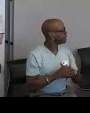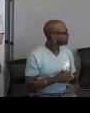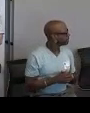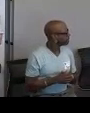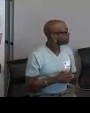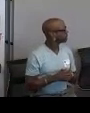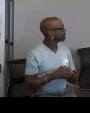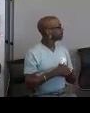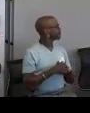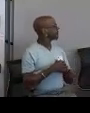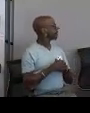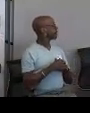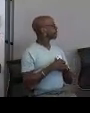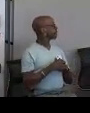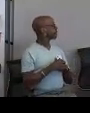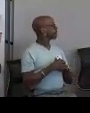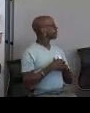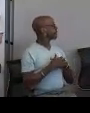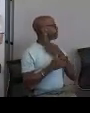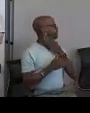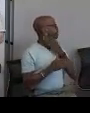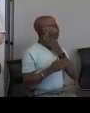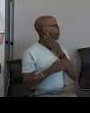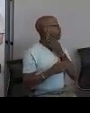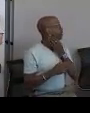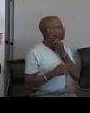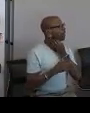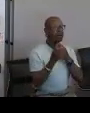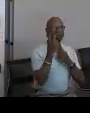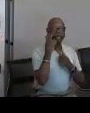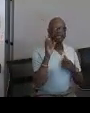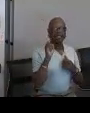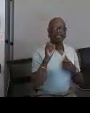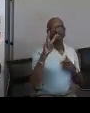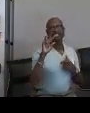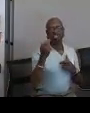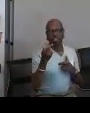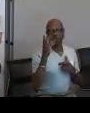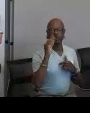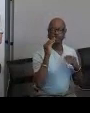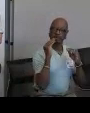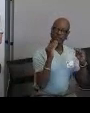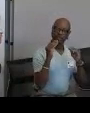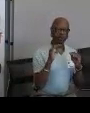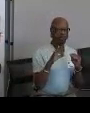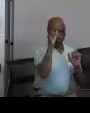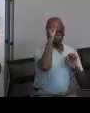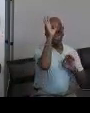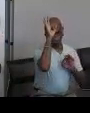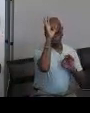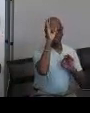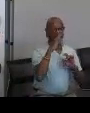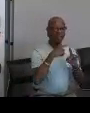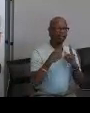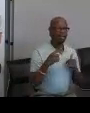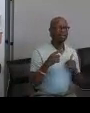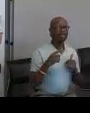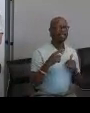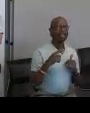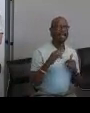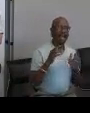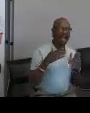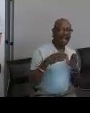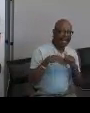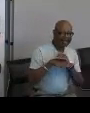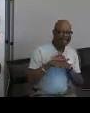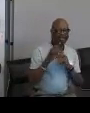on the pathway to building your own graphics. And Blind SVG will teach you, if you have no knowledge at all of HTML or CSS, it will guide